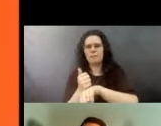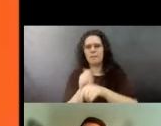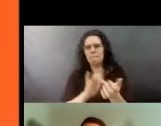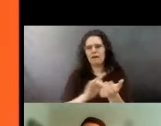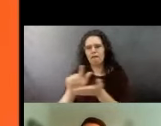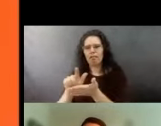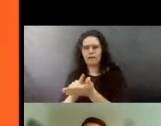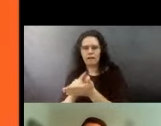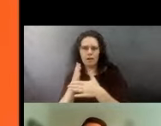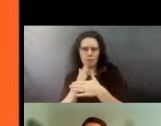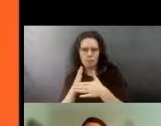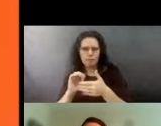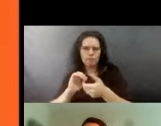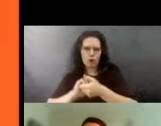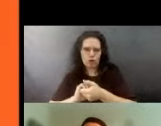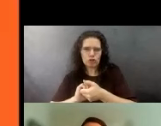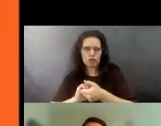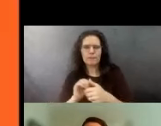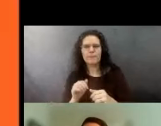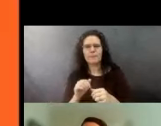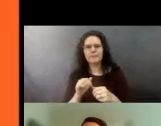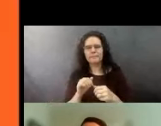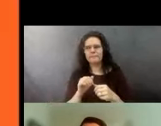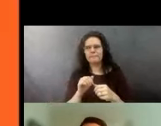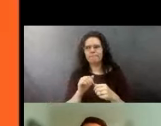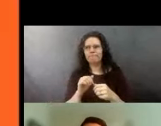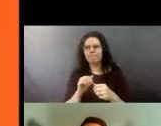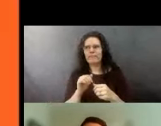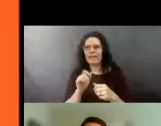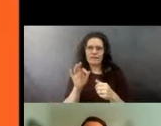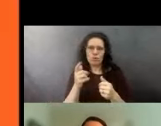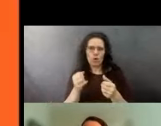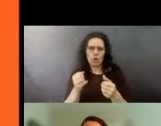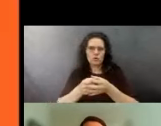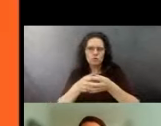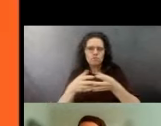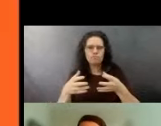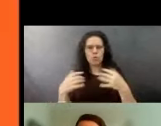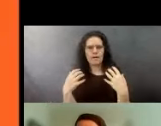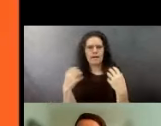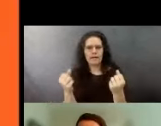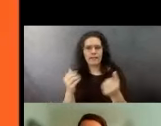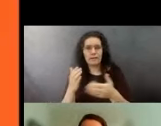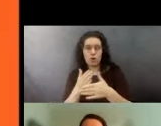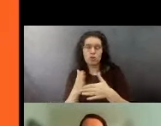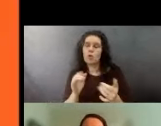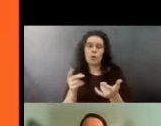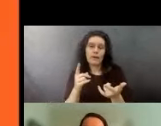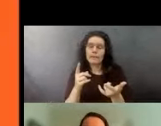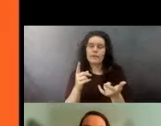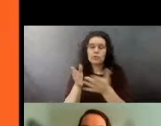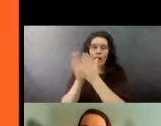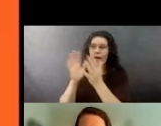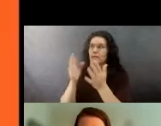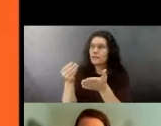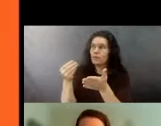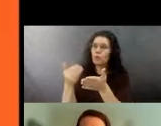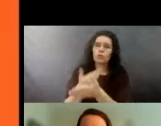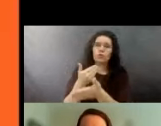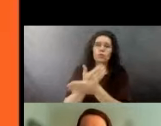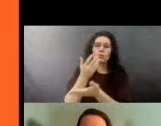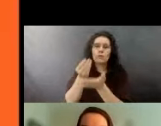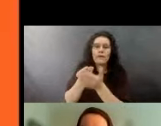build a sort of healthy and thriving or growing partnership, or perhaps to seek new funding sources. What kind of data or